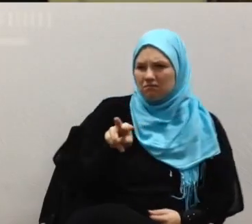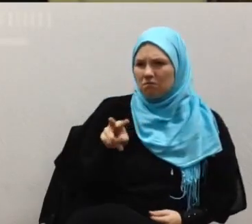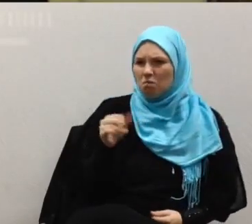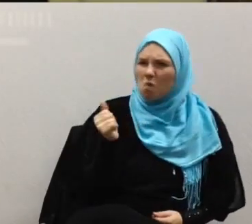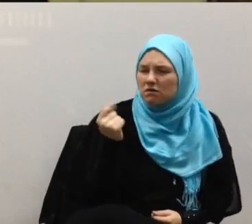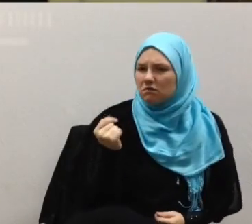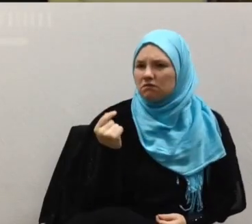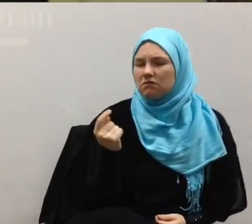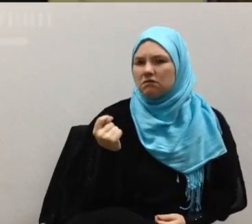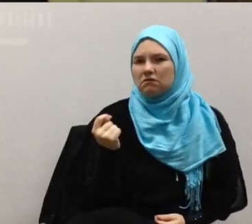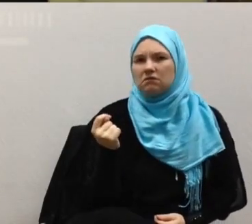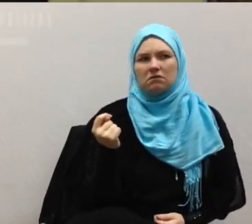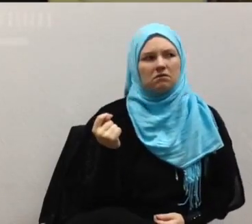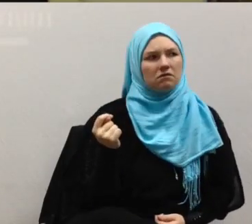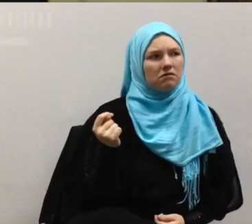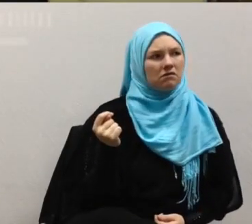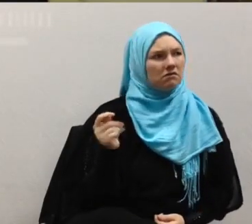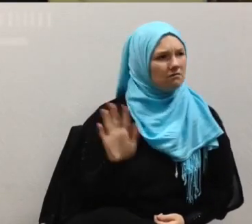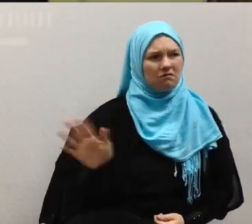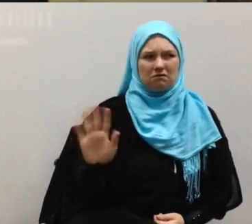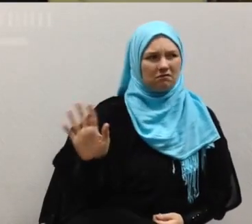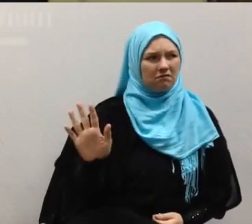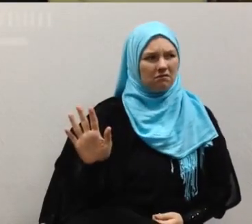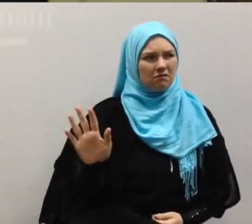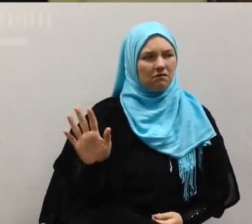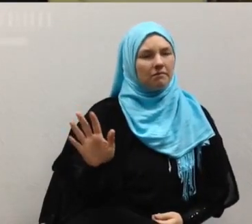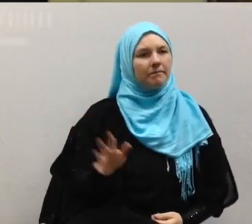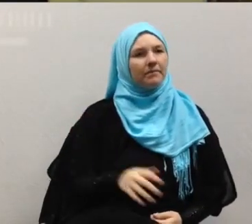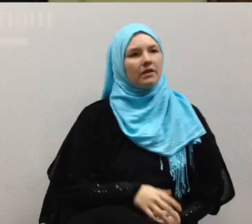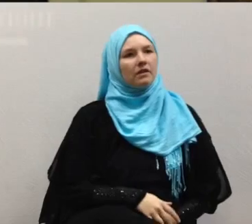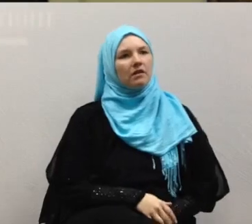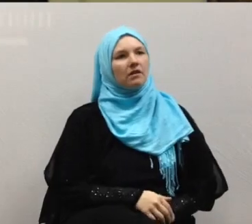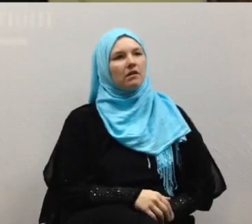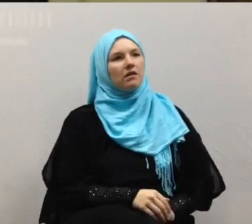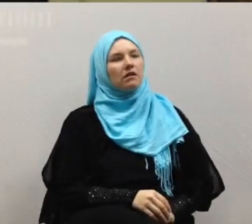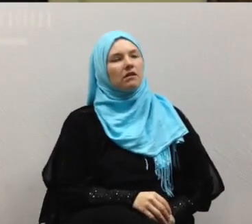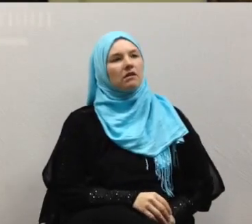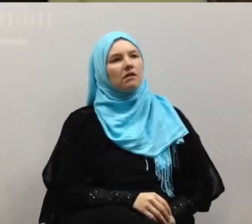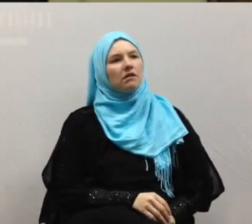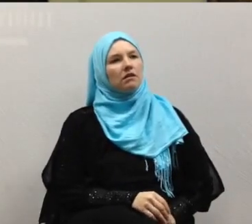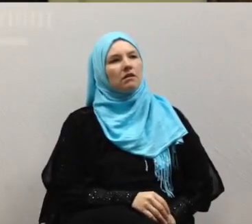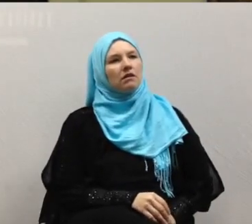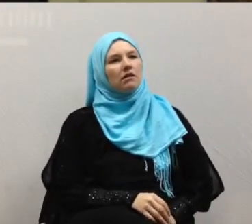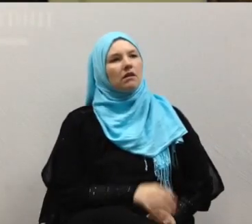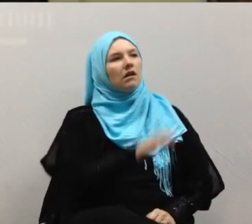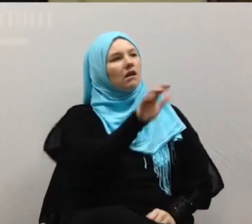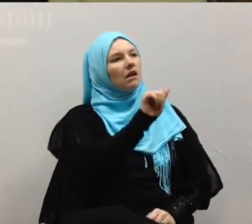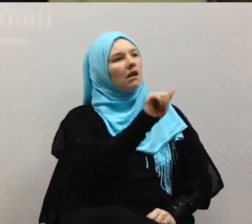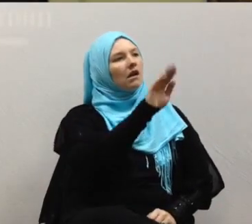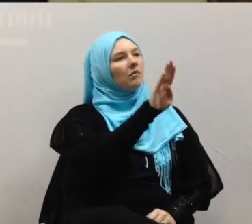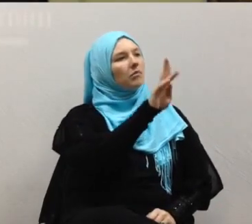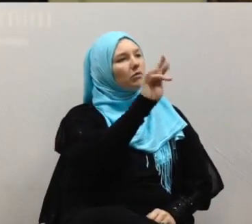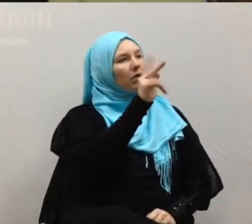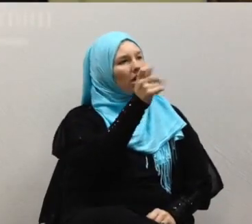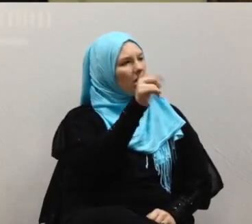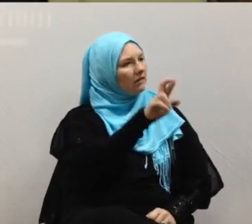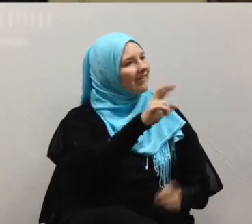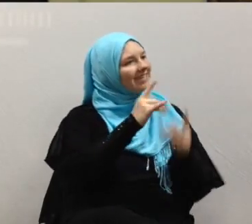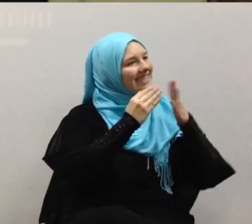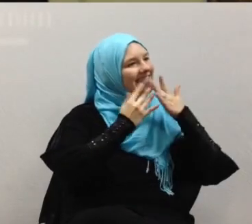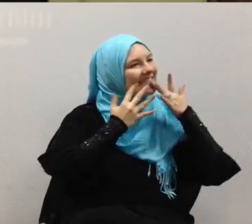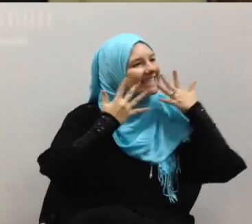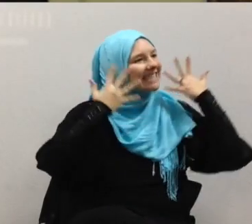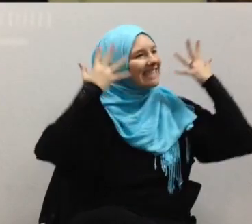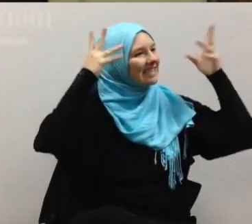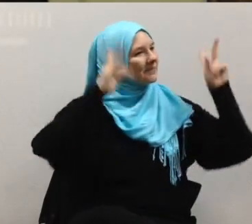narrated on his behalf is not a language we could attribute to Abu Bakr, the most polite person, but he lambasted them in his